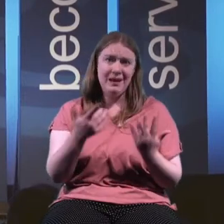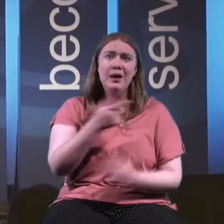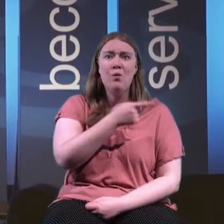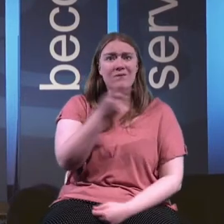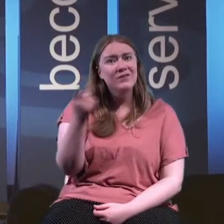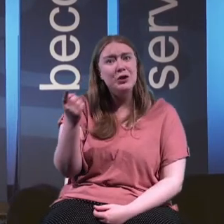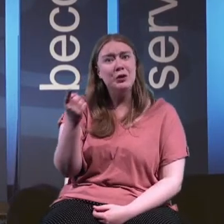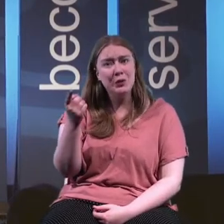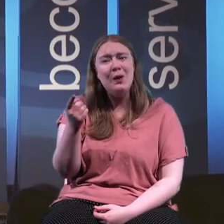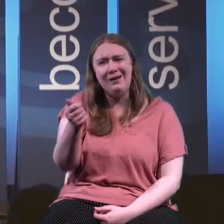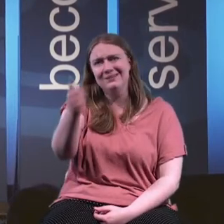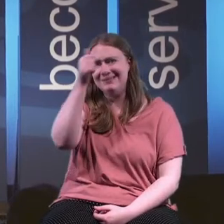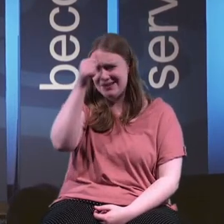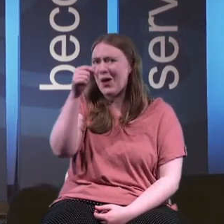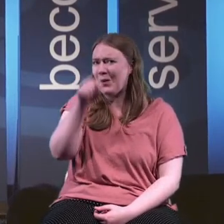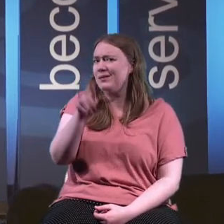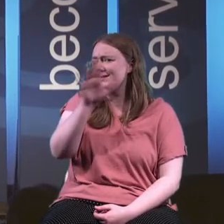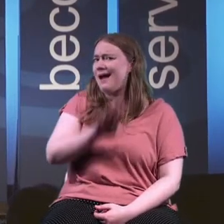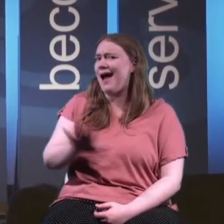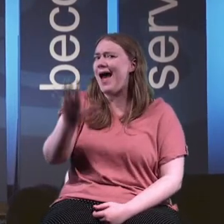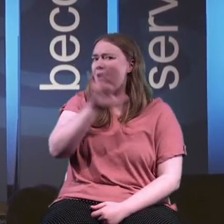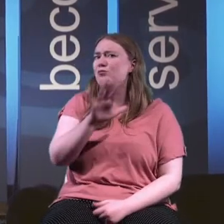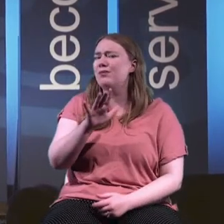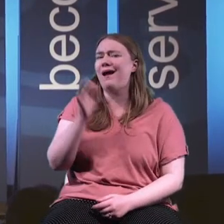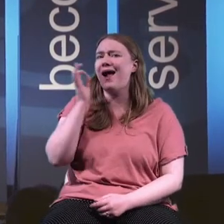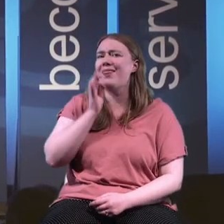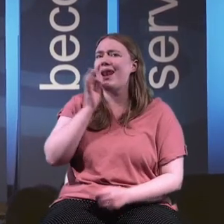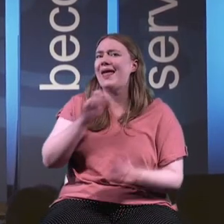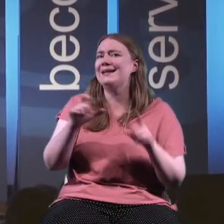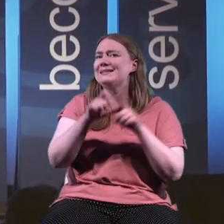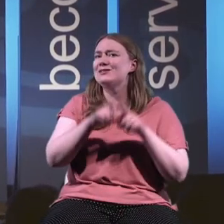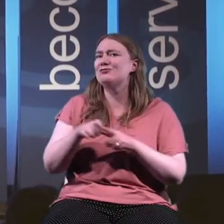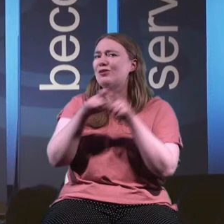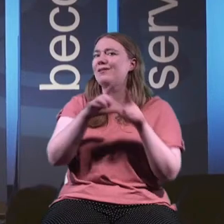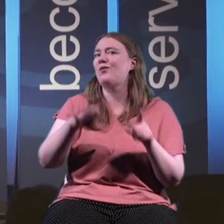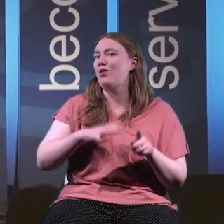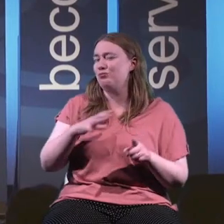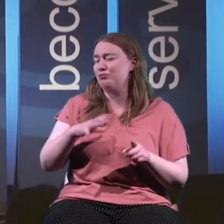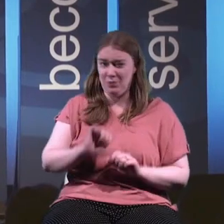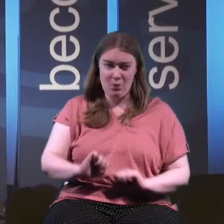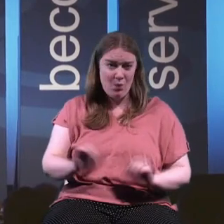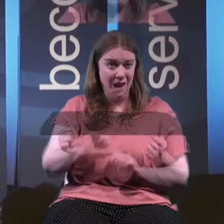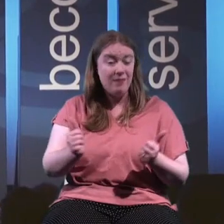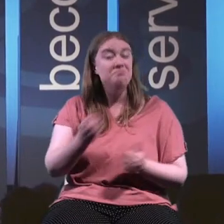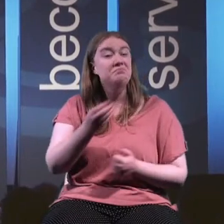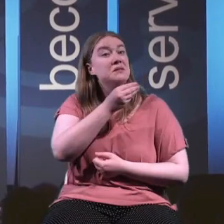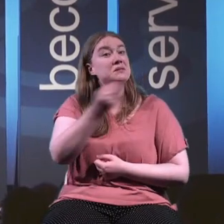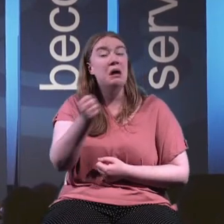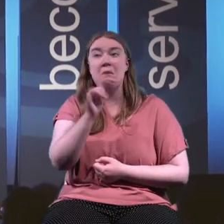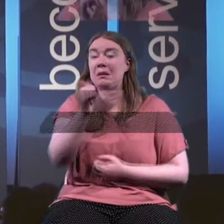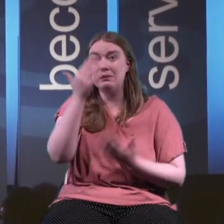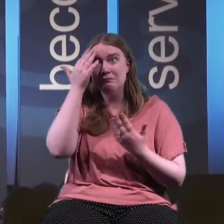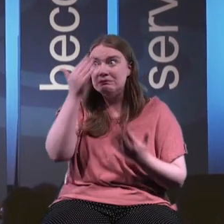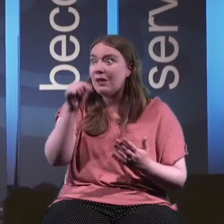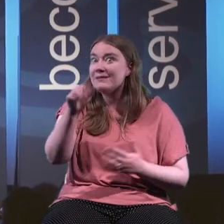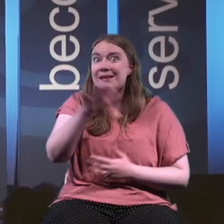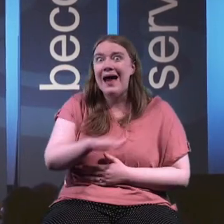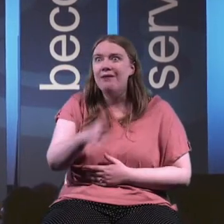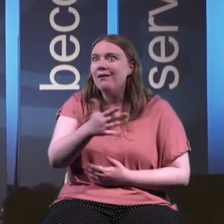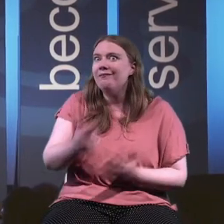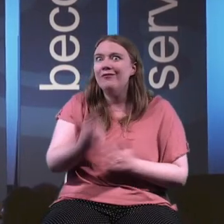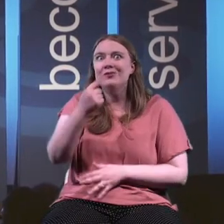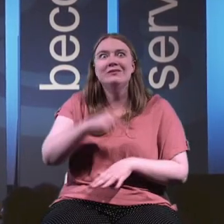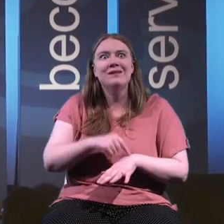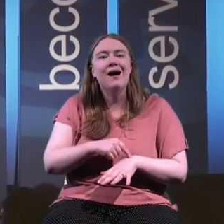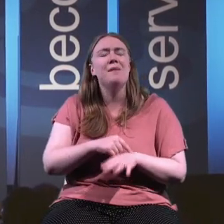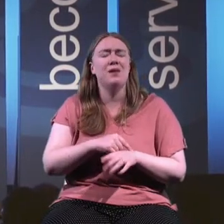will know this part of the Lake District already very well, probably. For those who don't, we like to think that it's one of